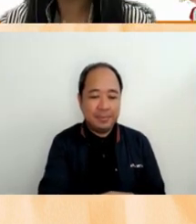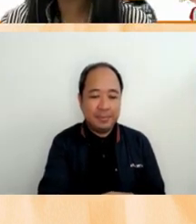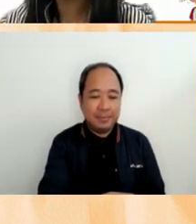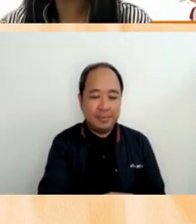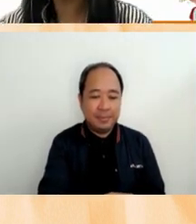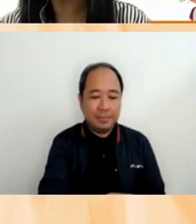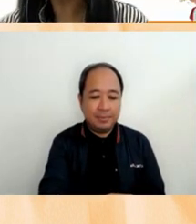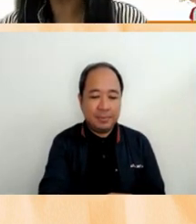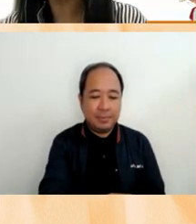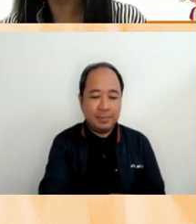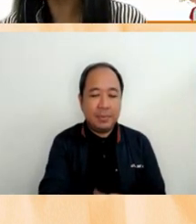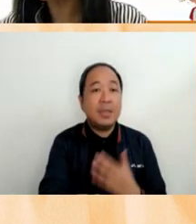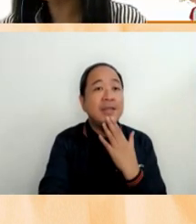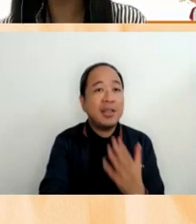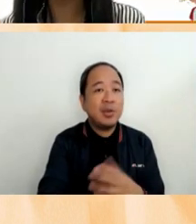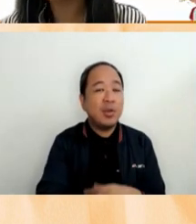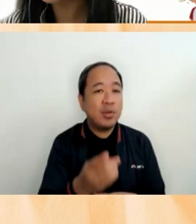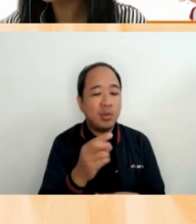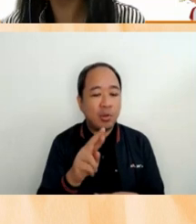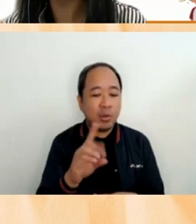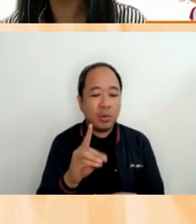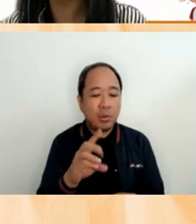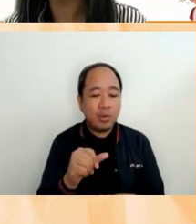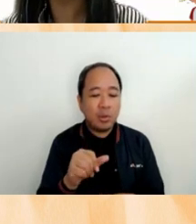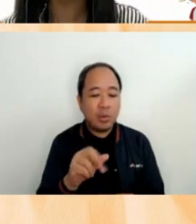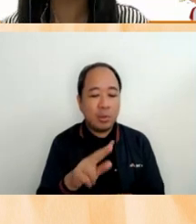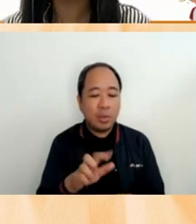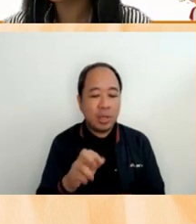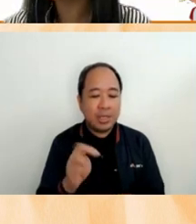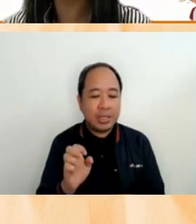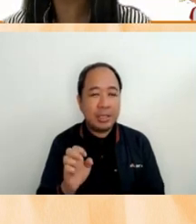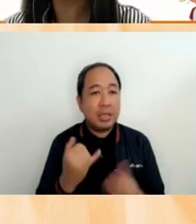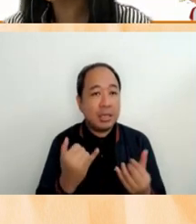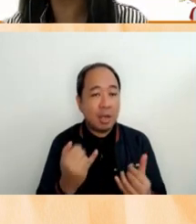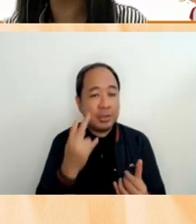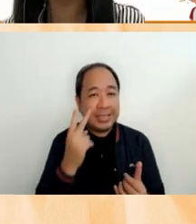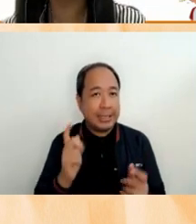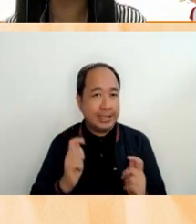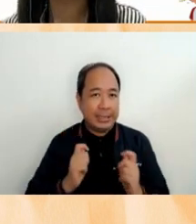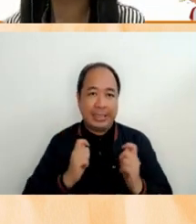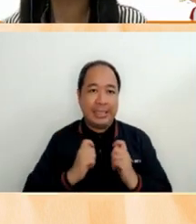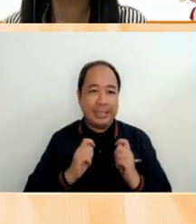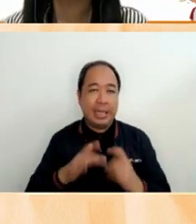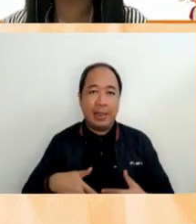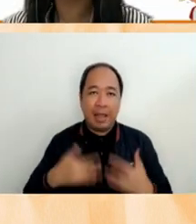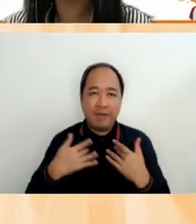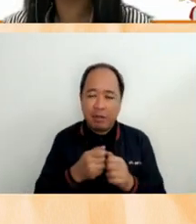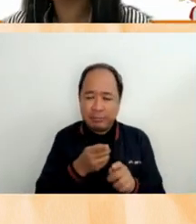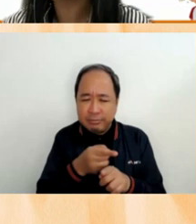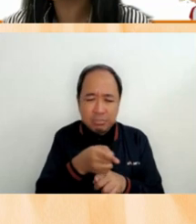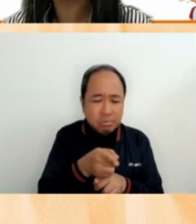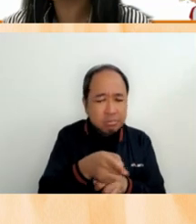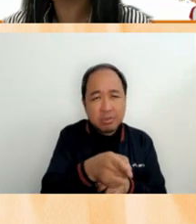Thank you, Dr. Darlene, for giving us a peek of our teens' lives as they navigate through these unprecedented